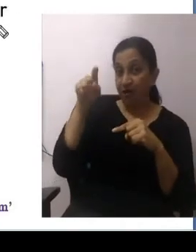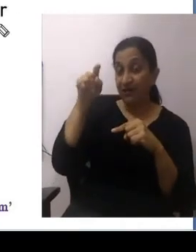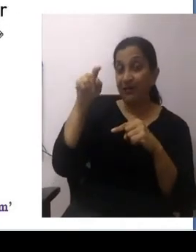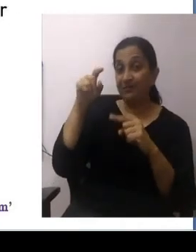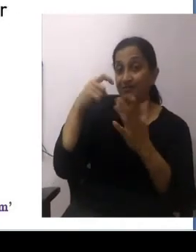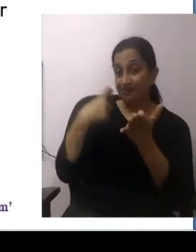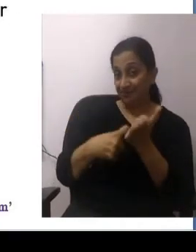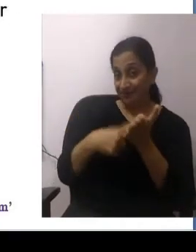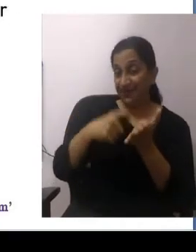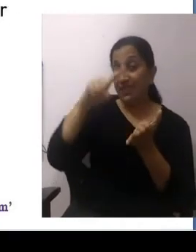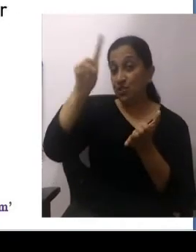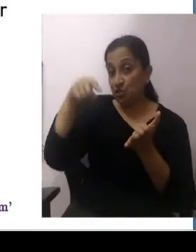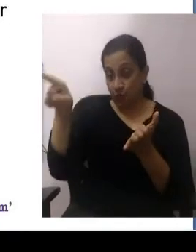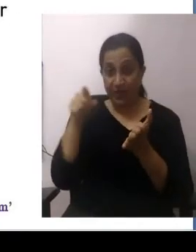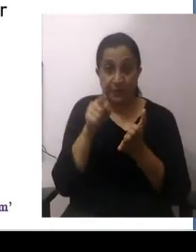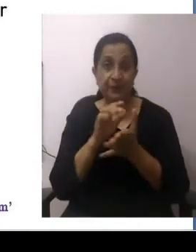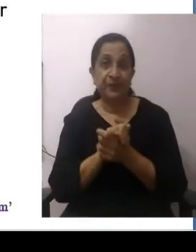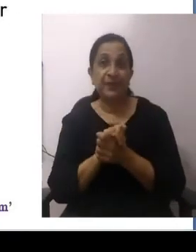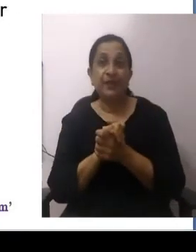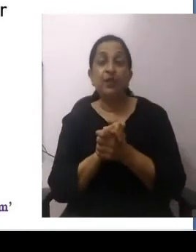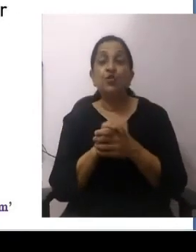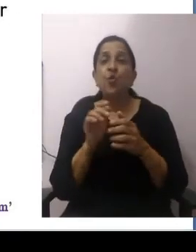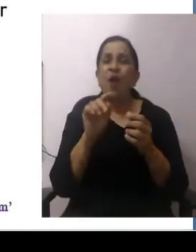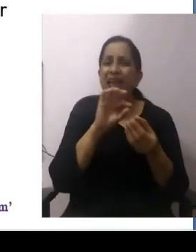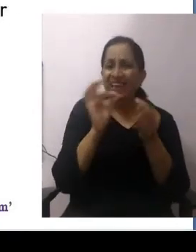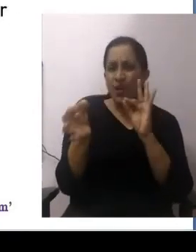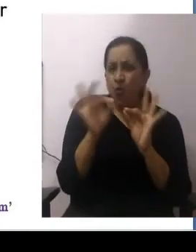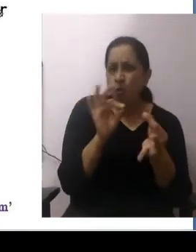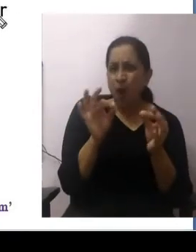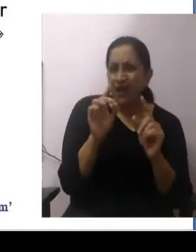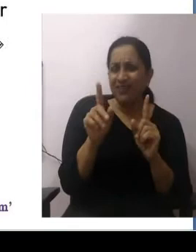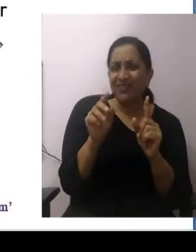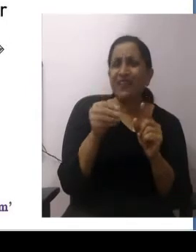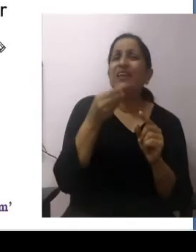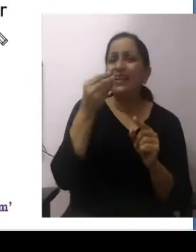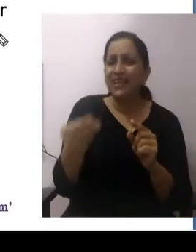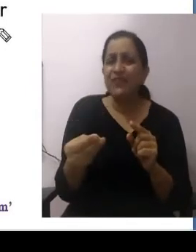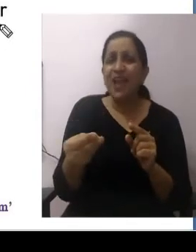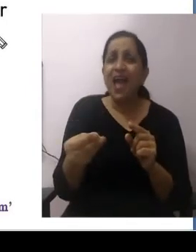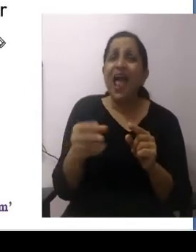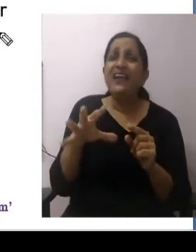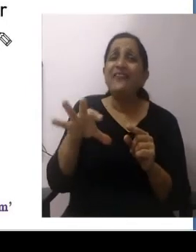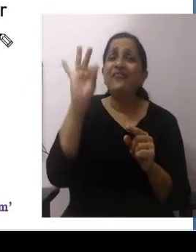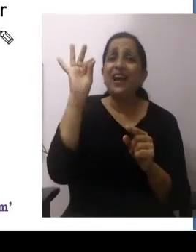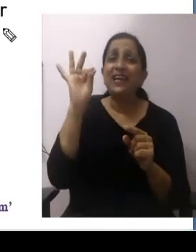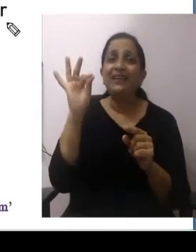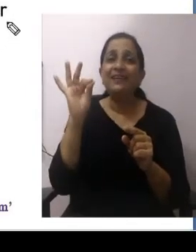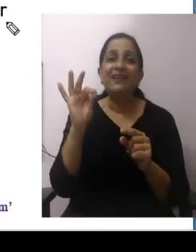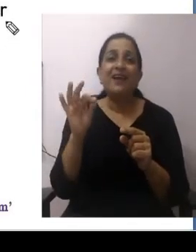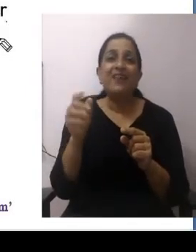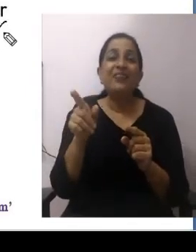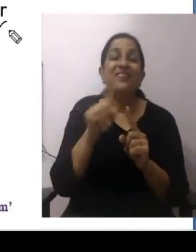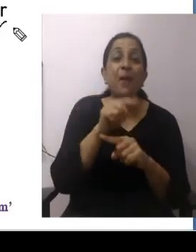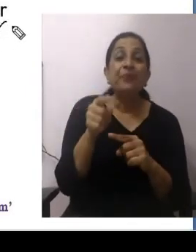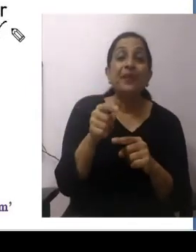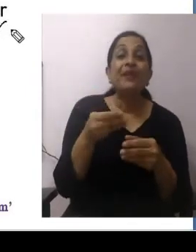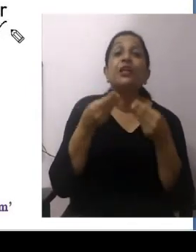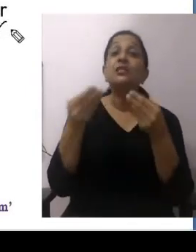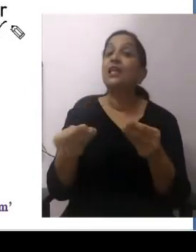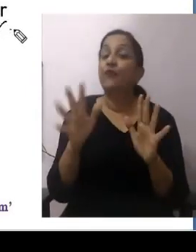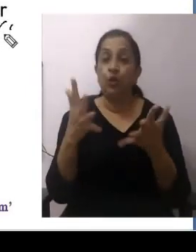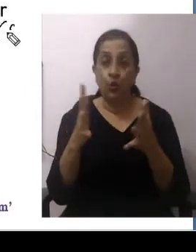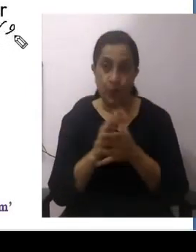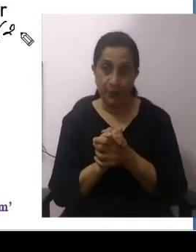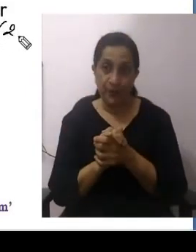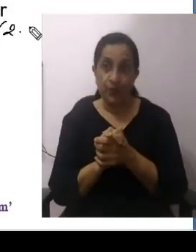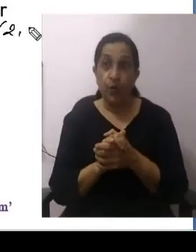give you the radius and then value of h and k. They will say find the value of the circle which is passing through, say let